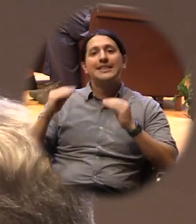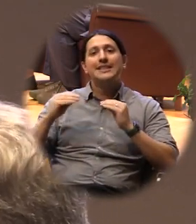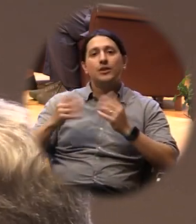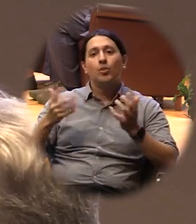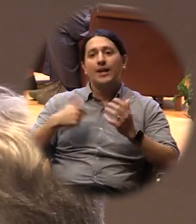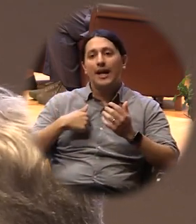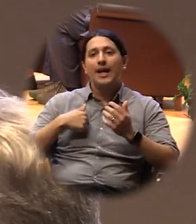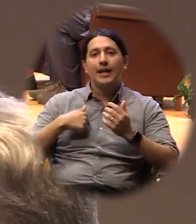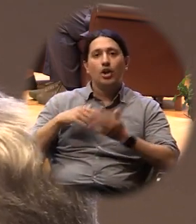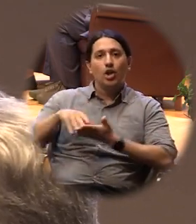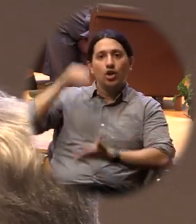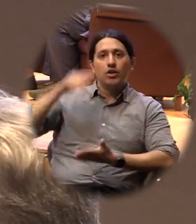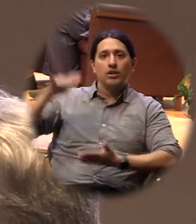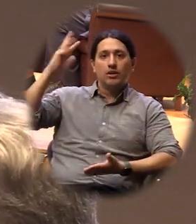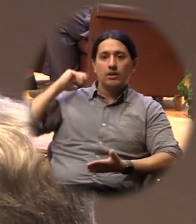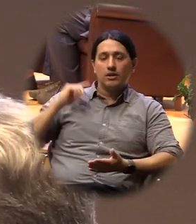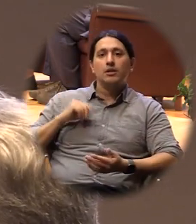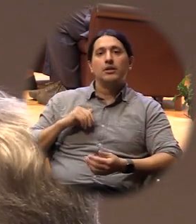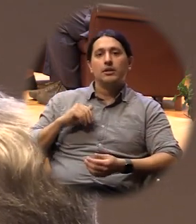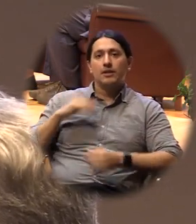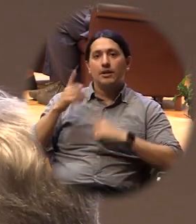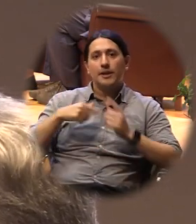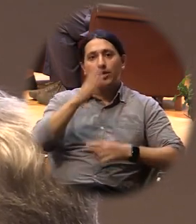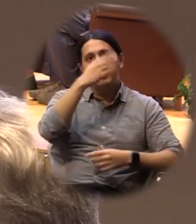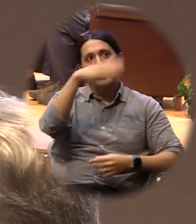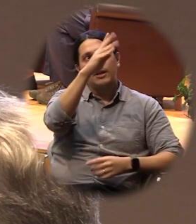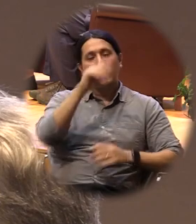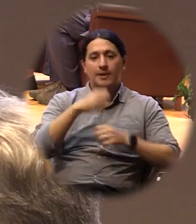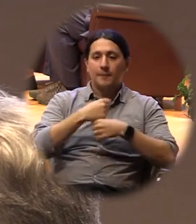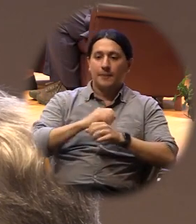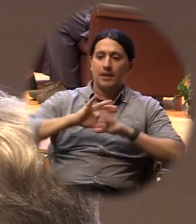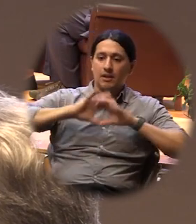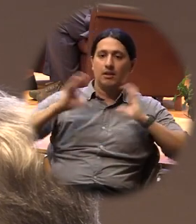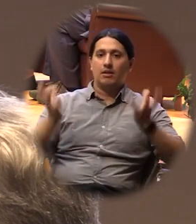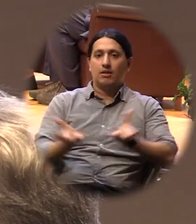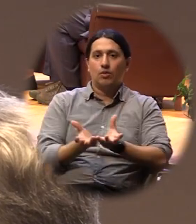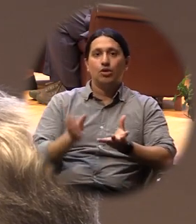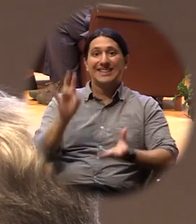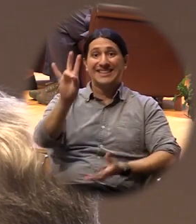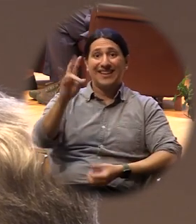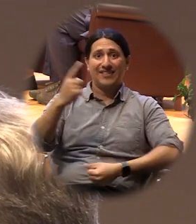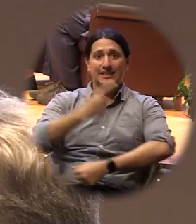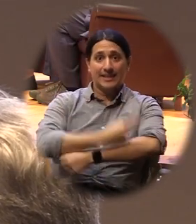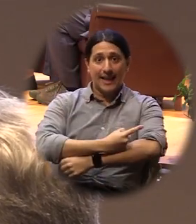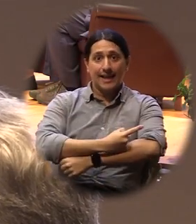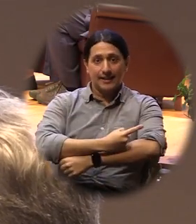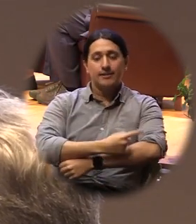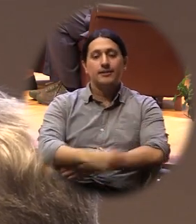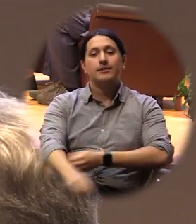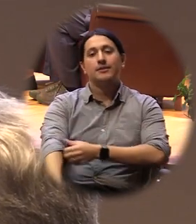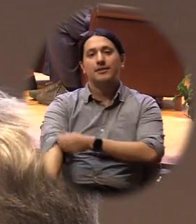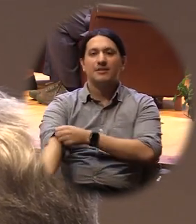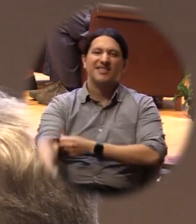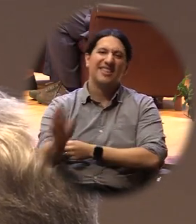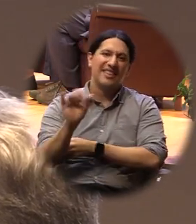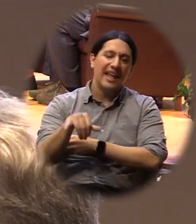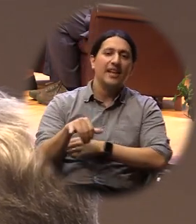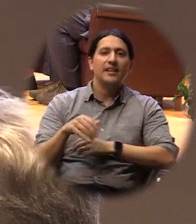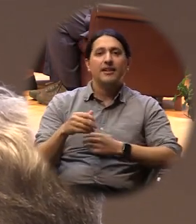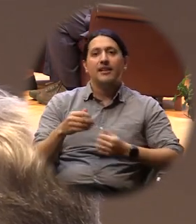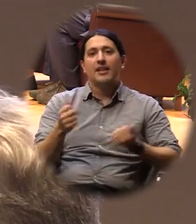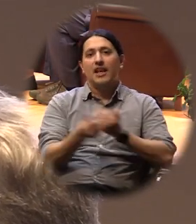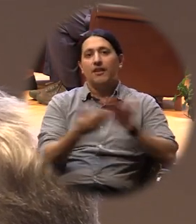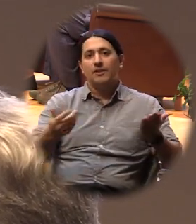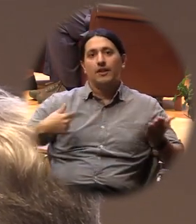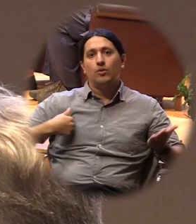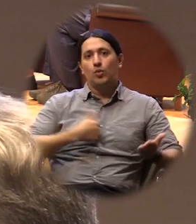the earth in 7 literal days, et cetera, et cetera, right? Things that are considered anti-science by and